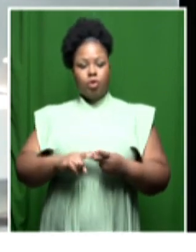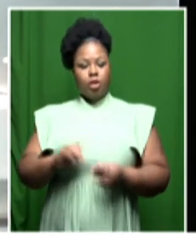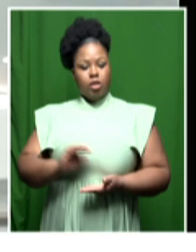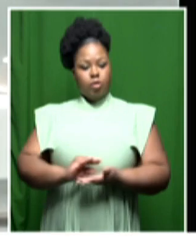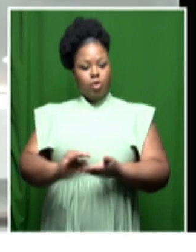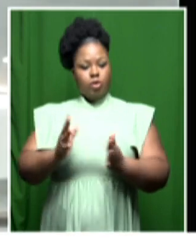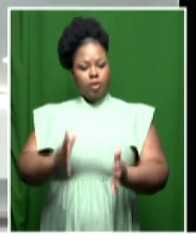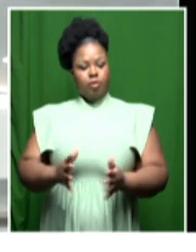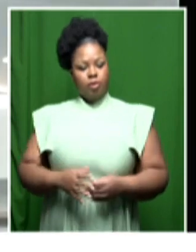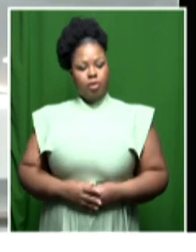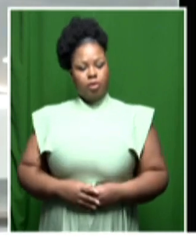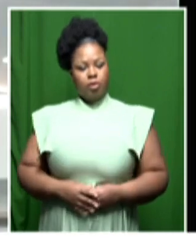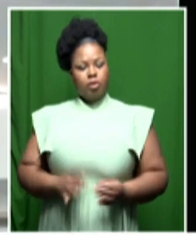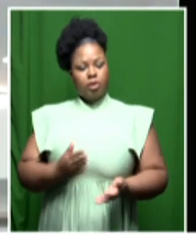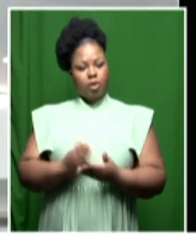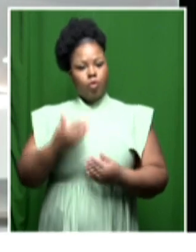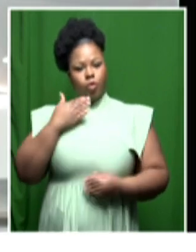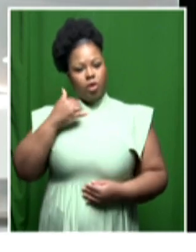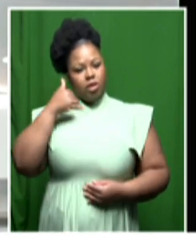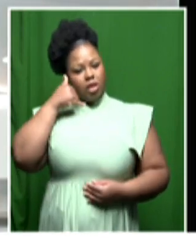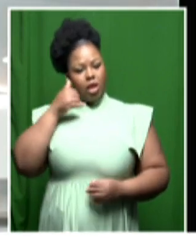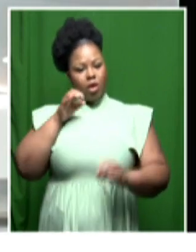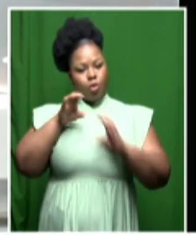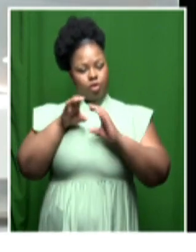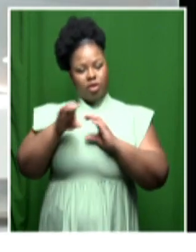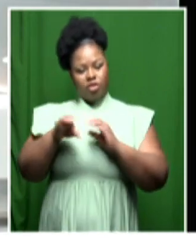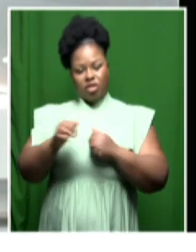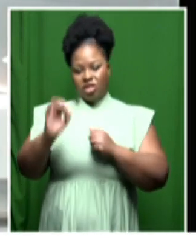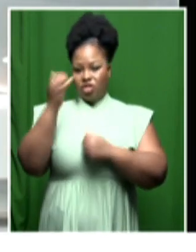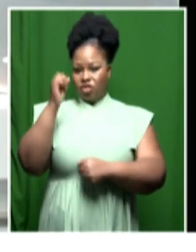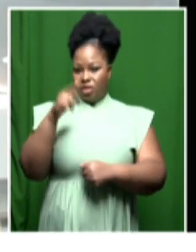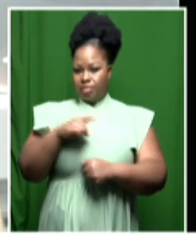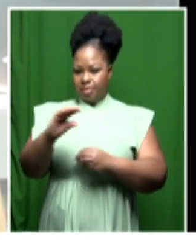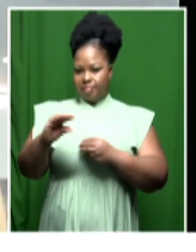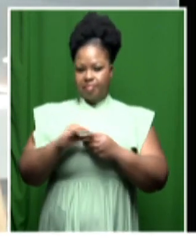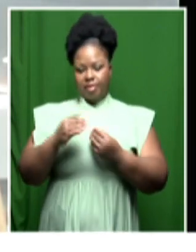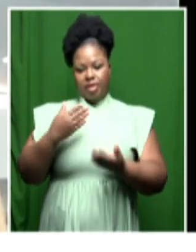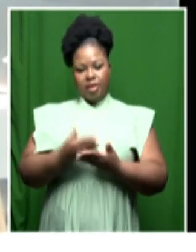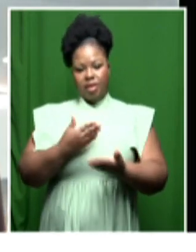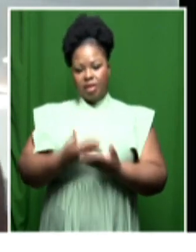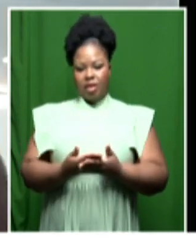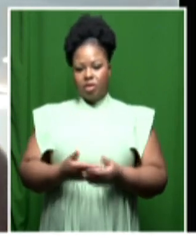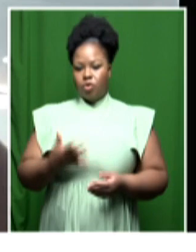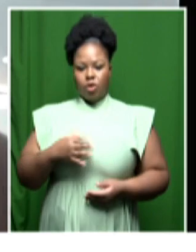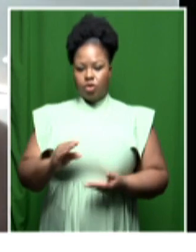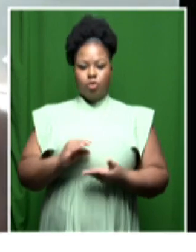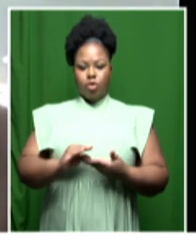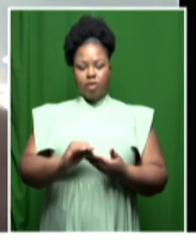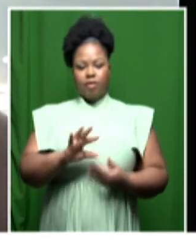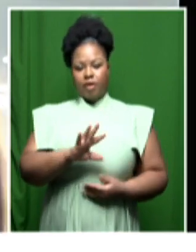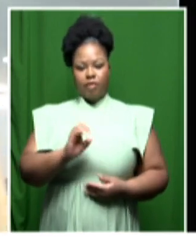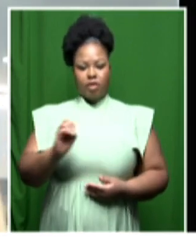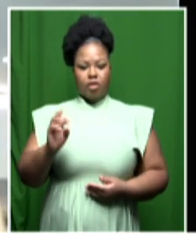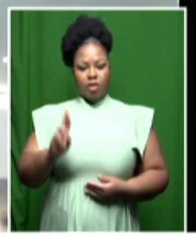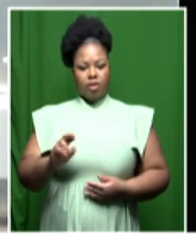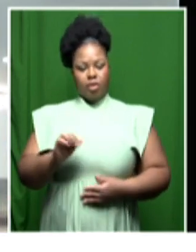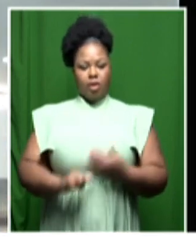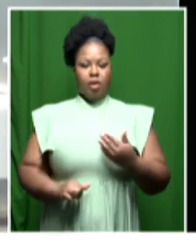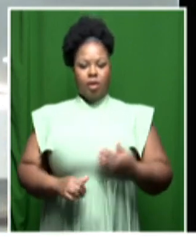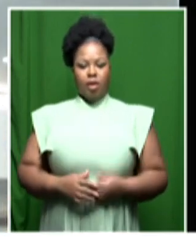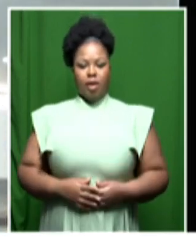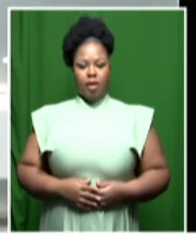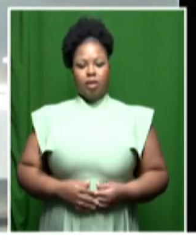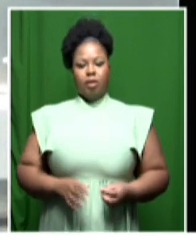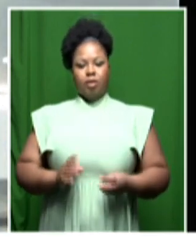in telecoms industry. These could be partners that come on that wouldn't necessarily want to sponsor the 500 Rand per month, but could